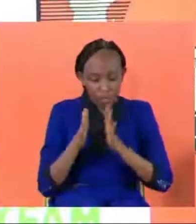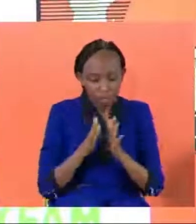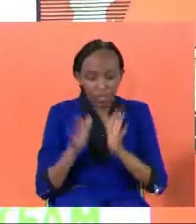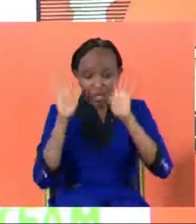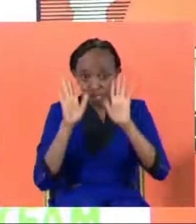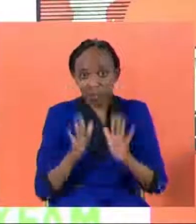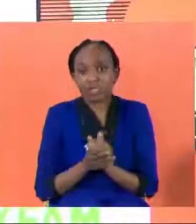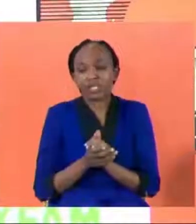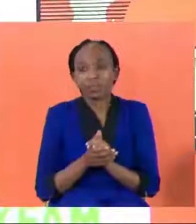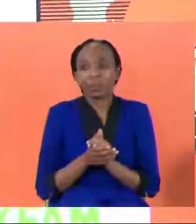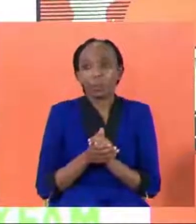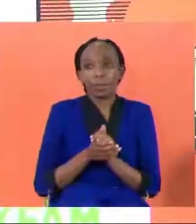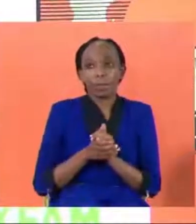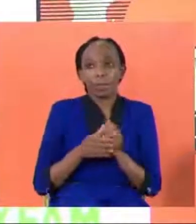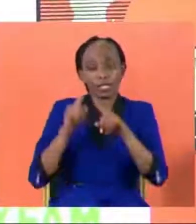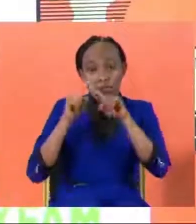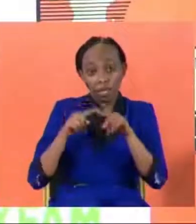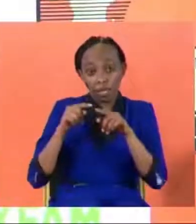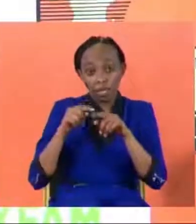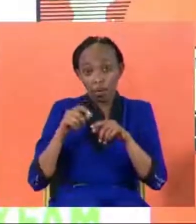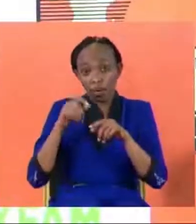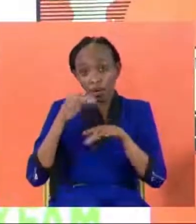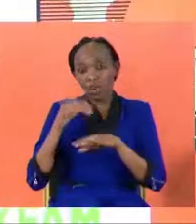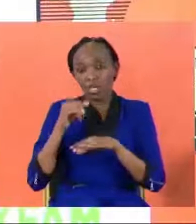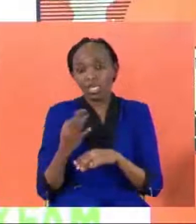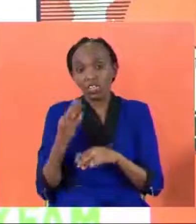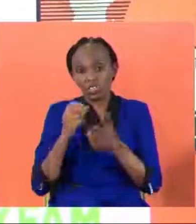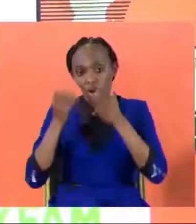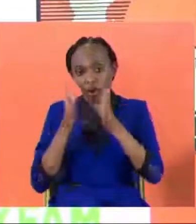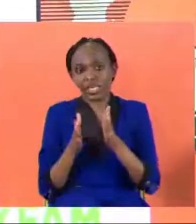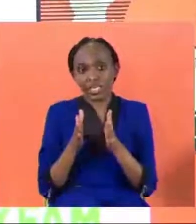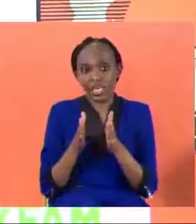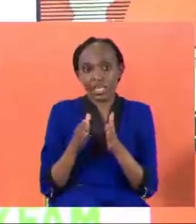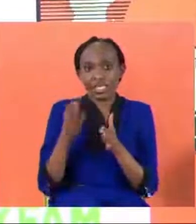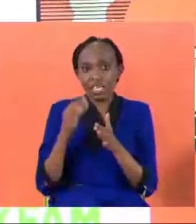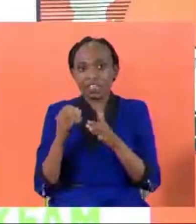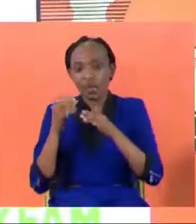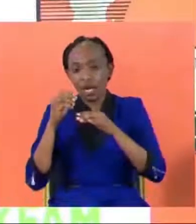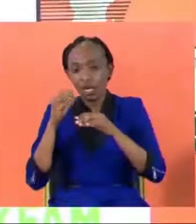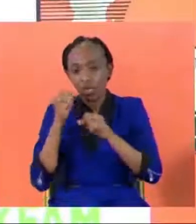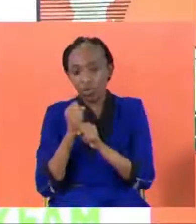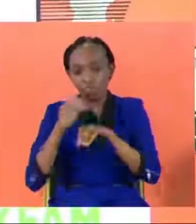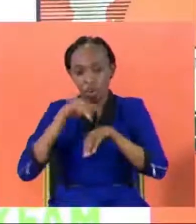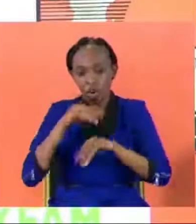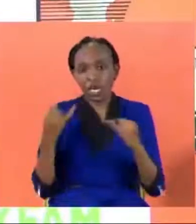really important. Depending on whether you are a writer, whether you're doing it for online, whether you're doing it for a newspaper